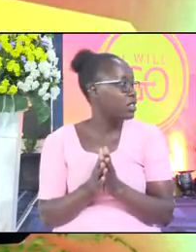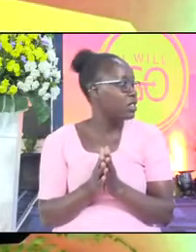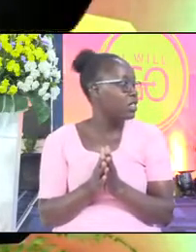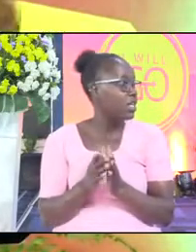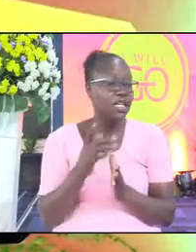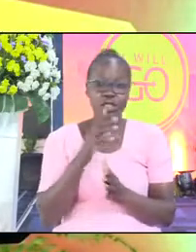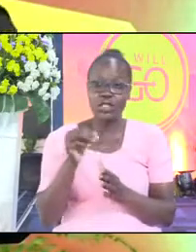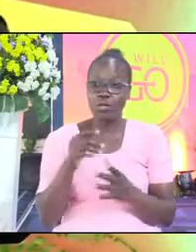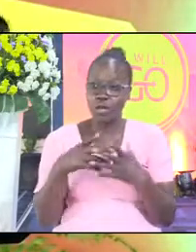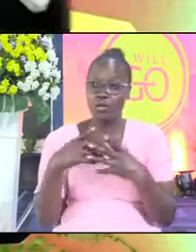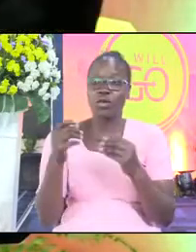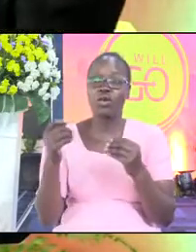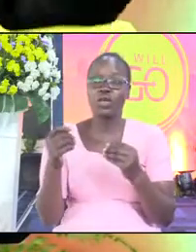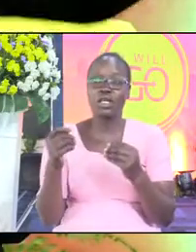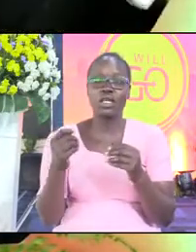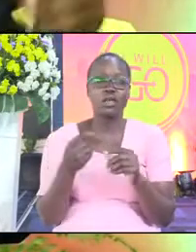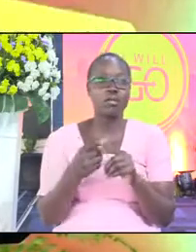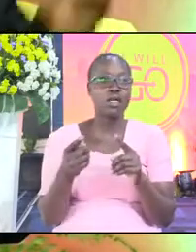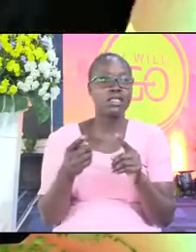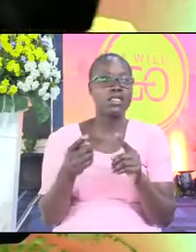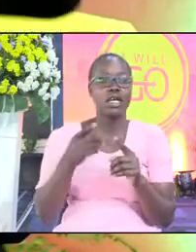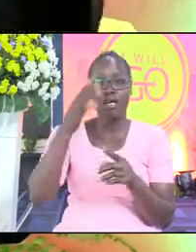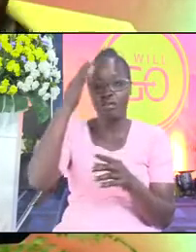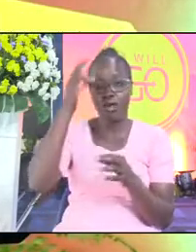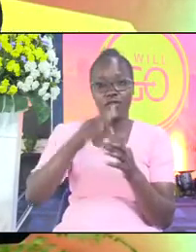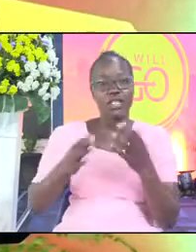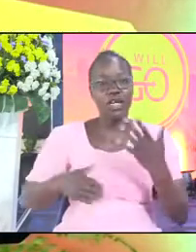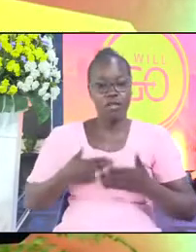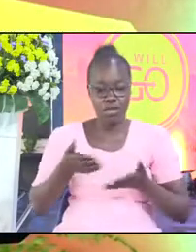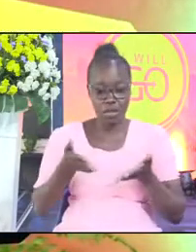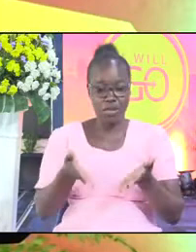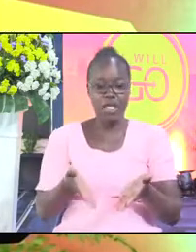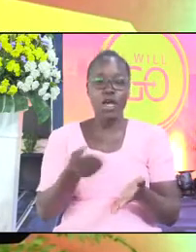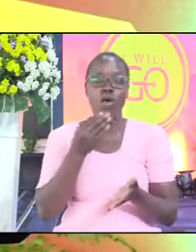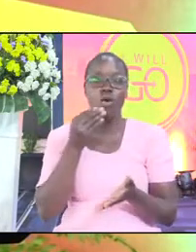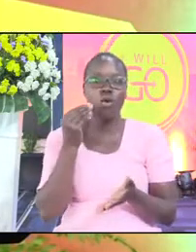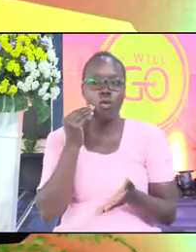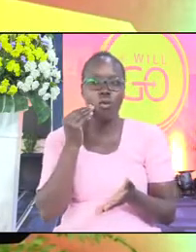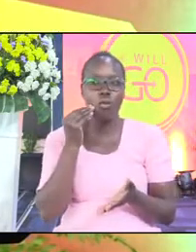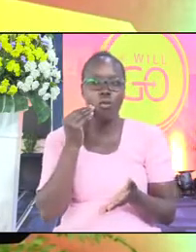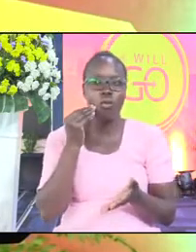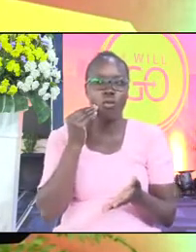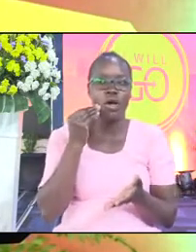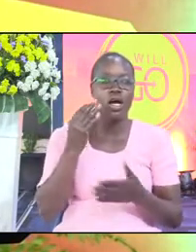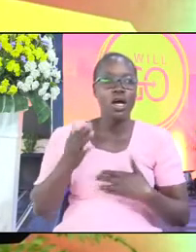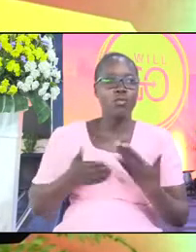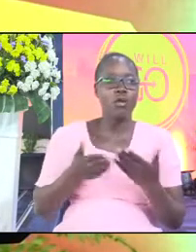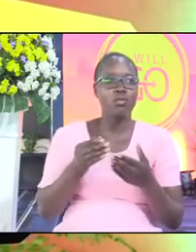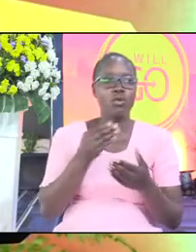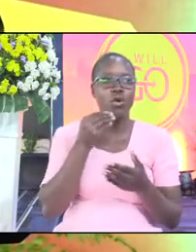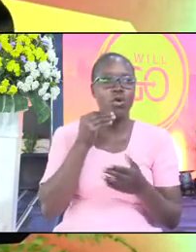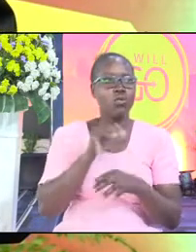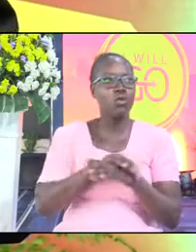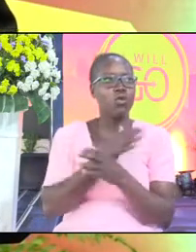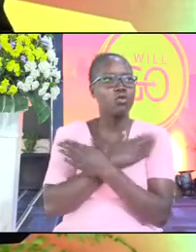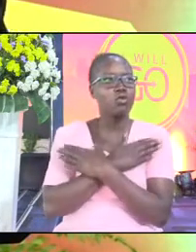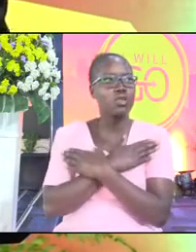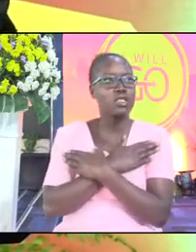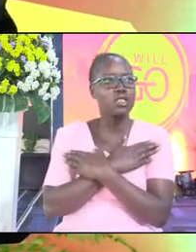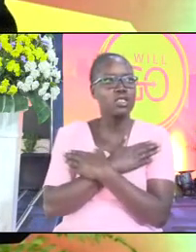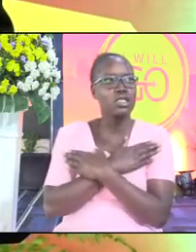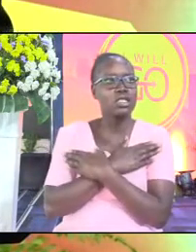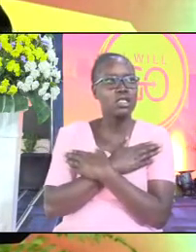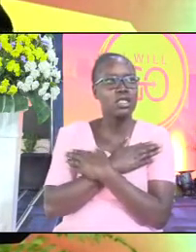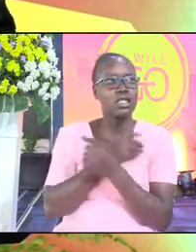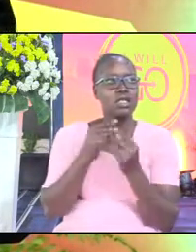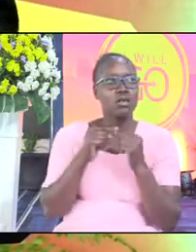that's what I told them. But by the way, I'm happy to be home. I'm happy to be home. I have good friends. And here,